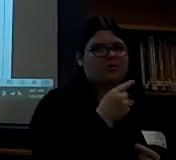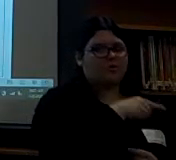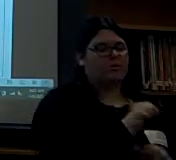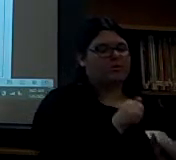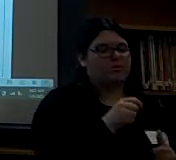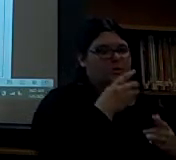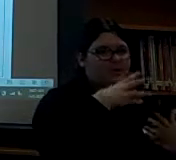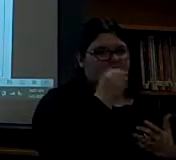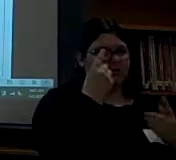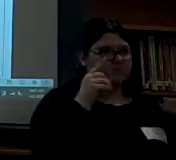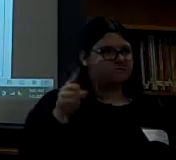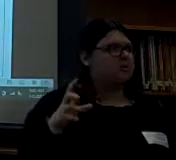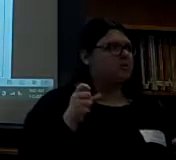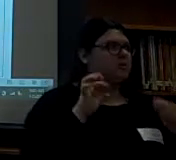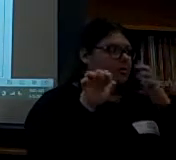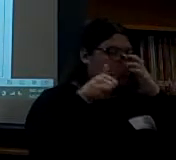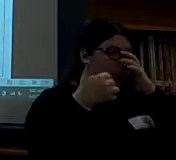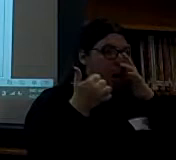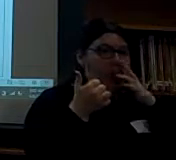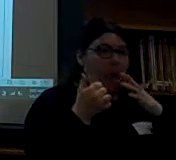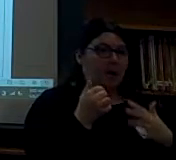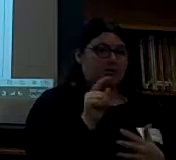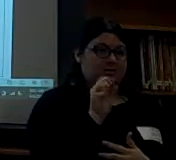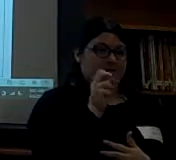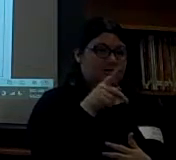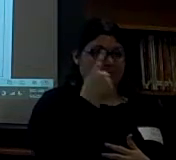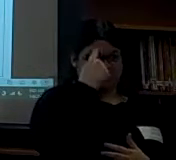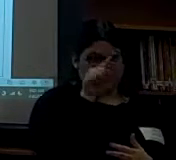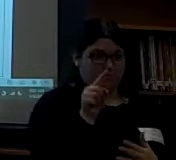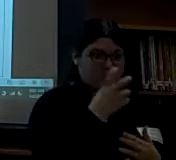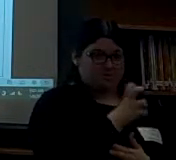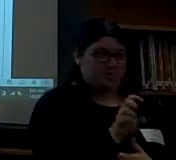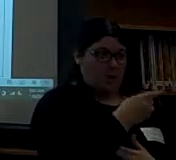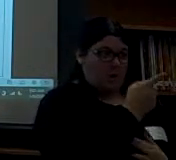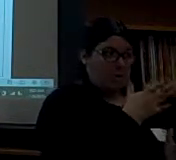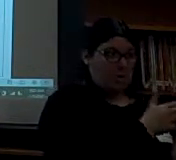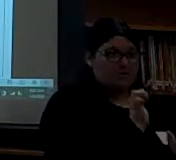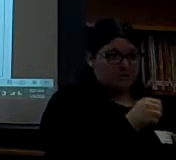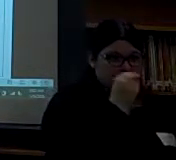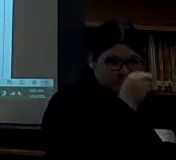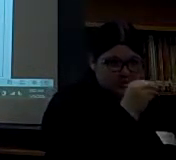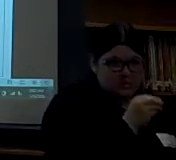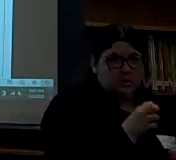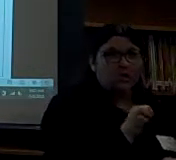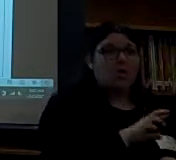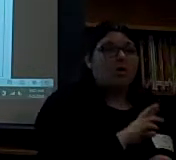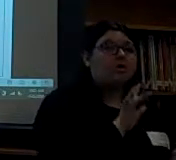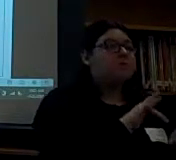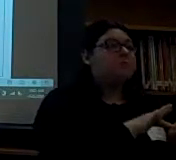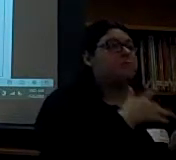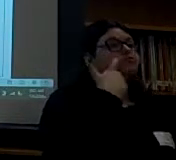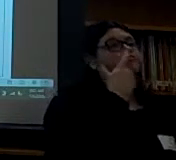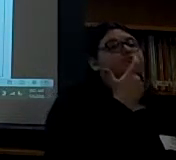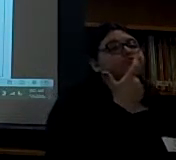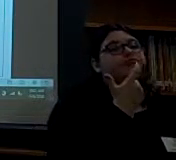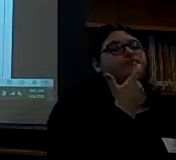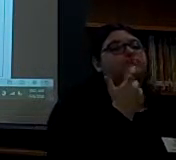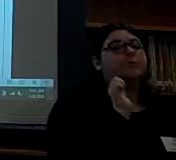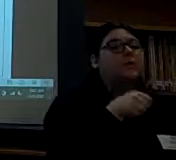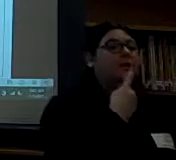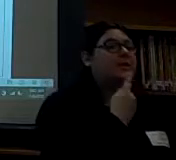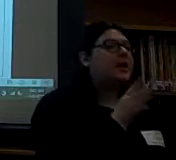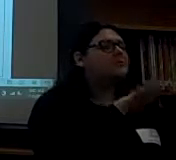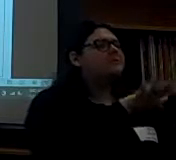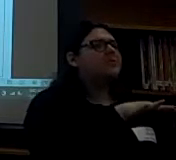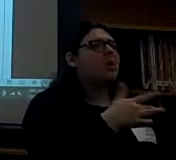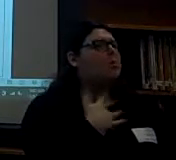successful. So I'm going to give you a couple other tips for transitions, but that's one way you can actually teach them. Or if they're in the middle of watching a show, you can say to them,